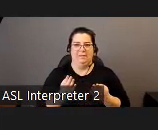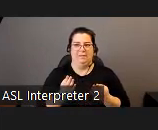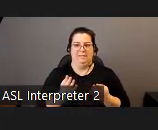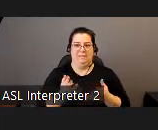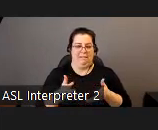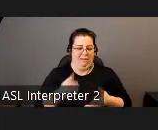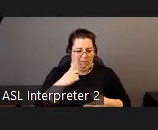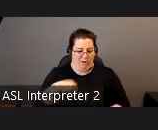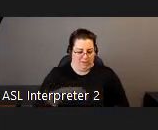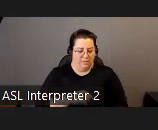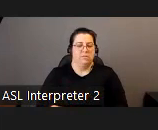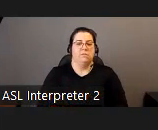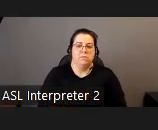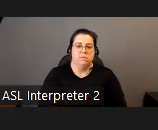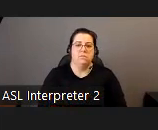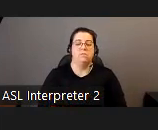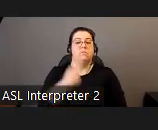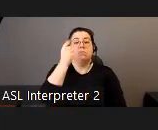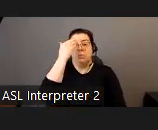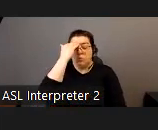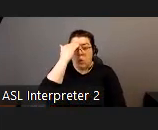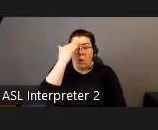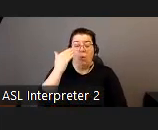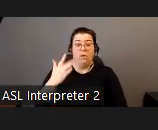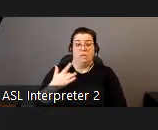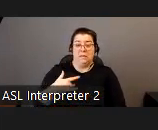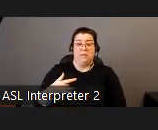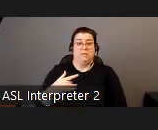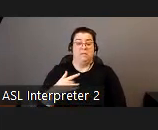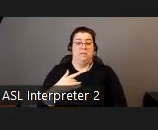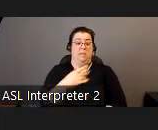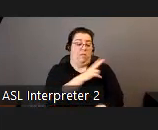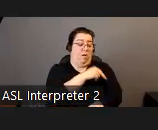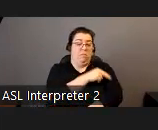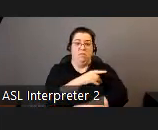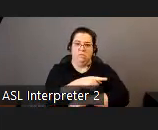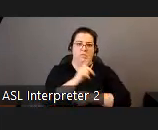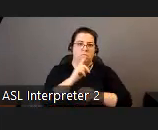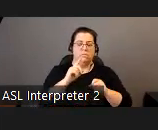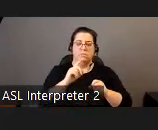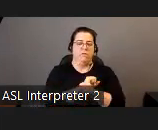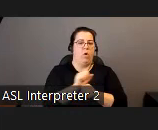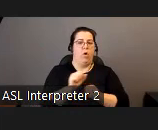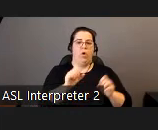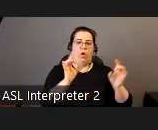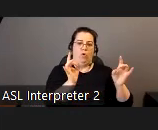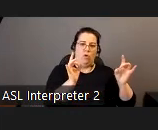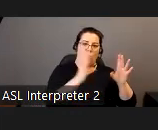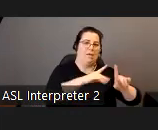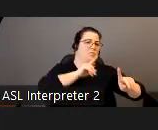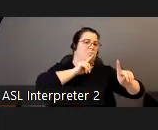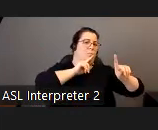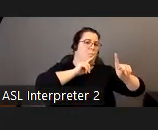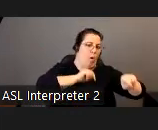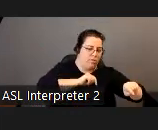response ecosystem is crisis oriented currently. We have to move to prevention in